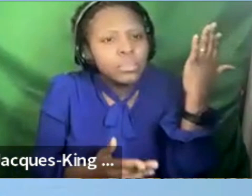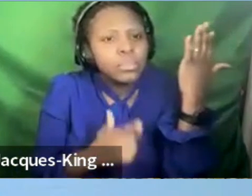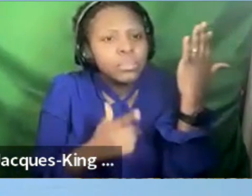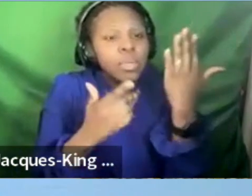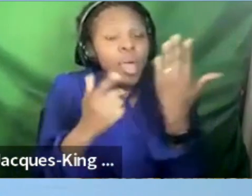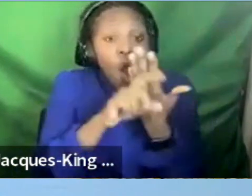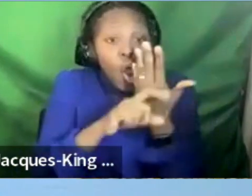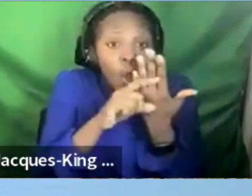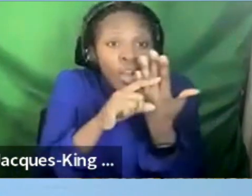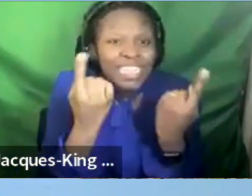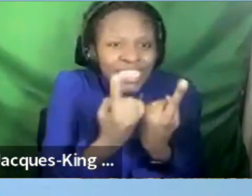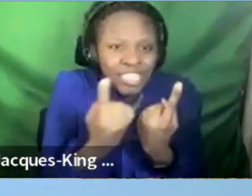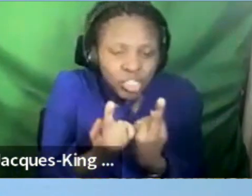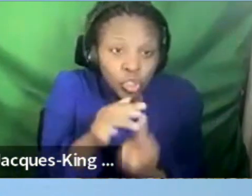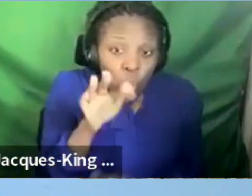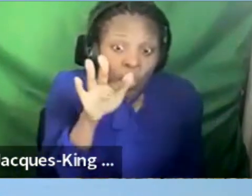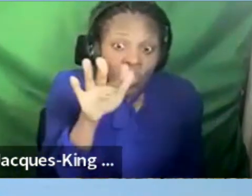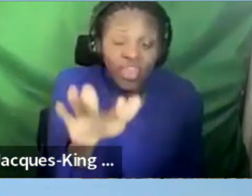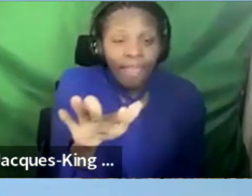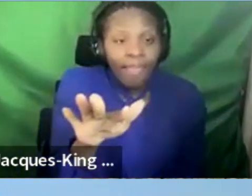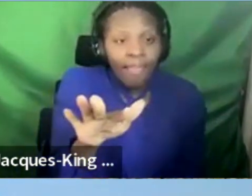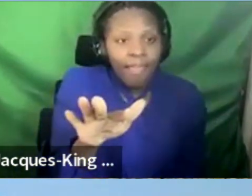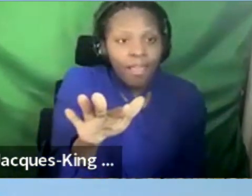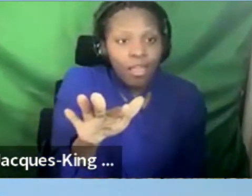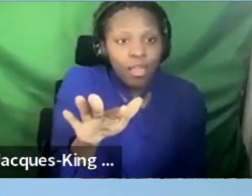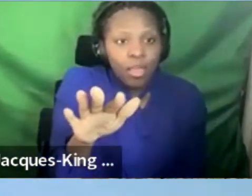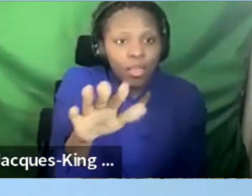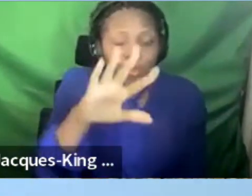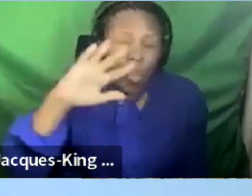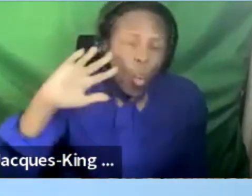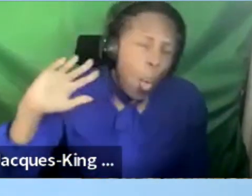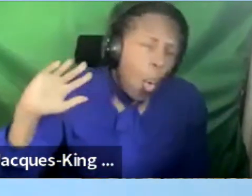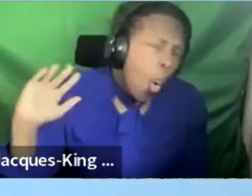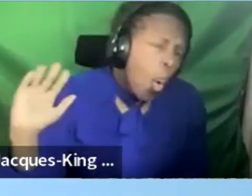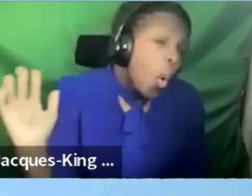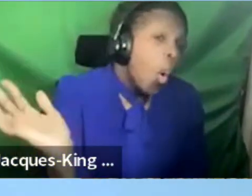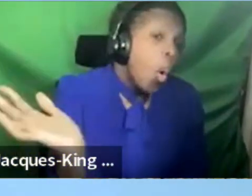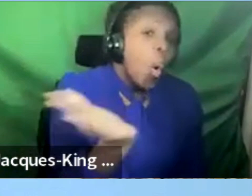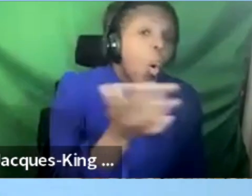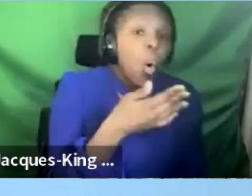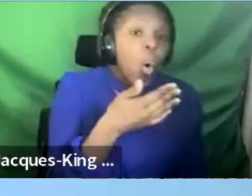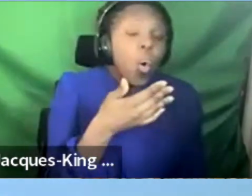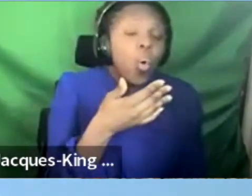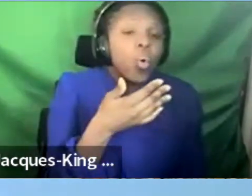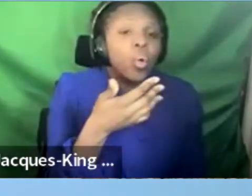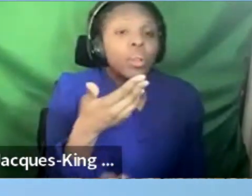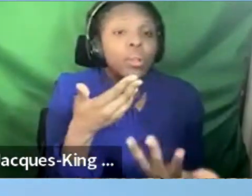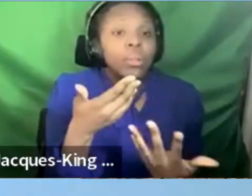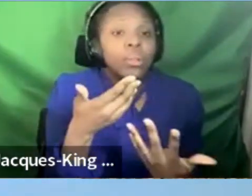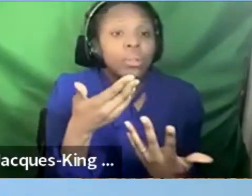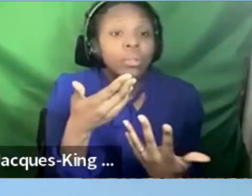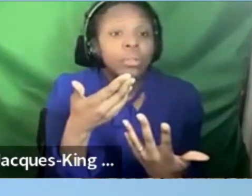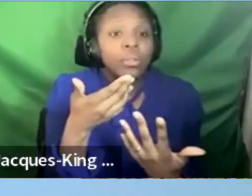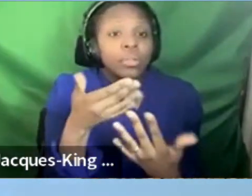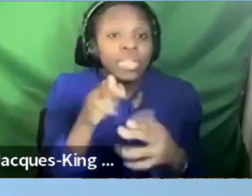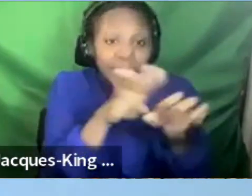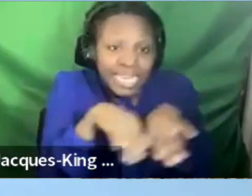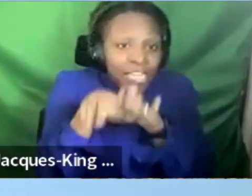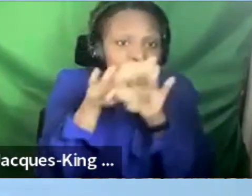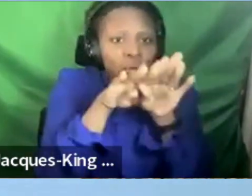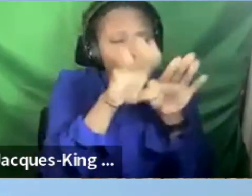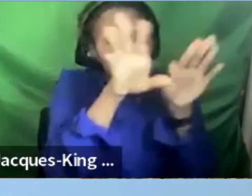systems, am I making any sense? There are different color issues are there through